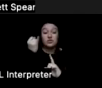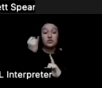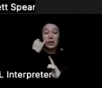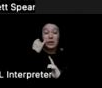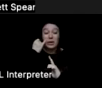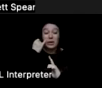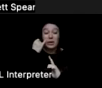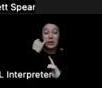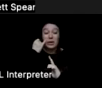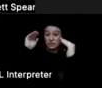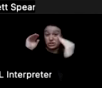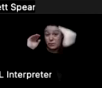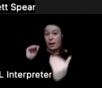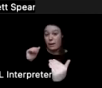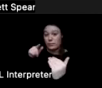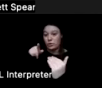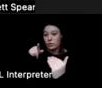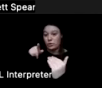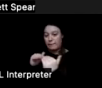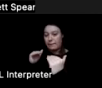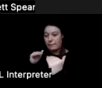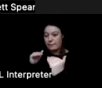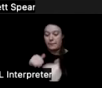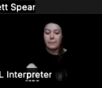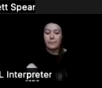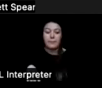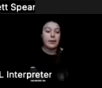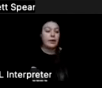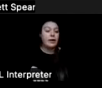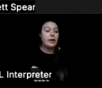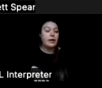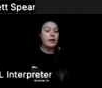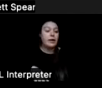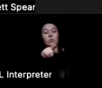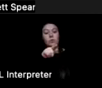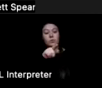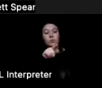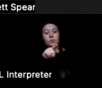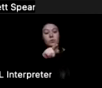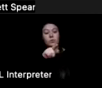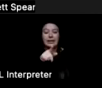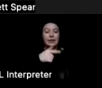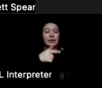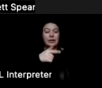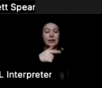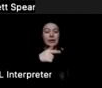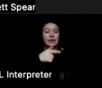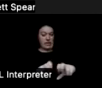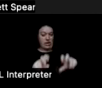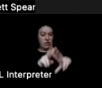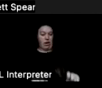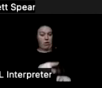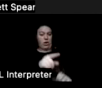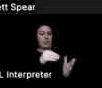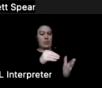key messages, and we'll highlight this throughout, is that we need to really uncover what the students don't know. And so what we mean by these qualities of